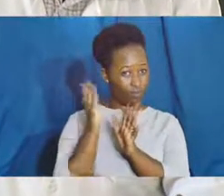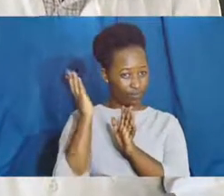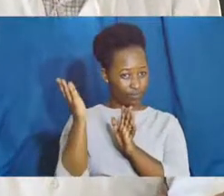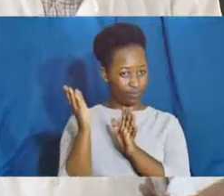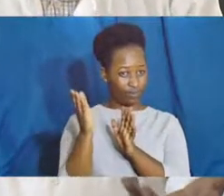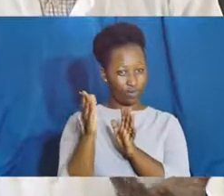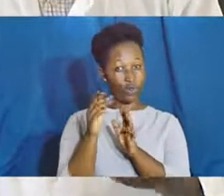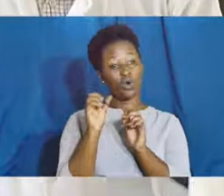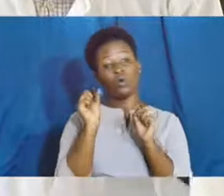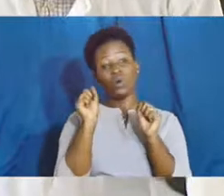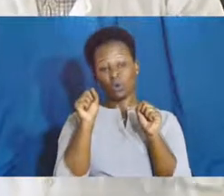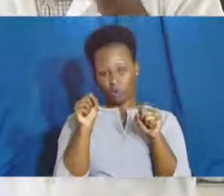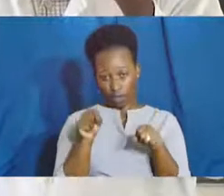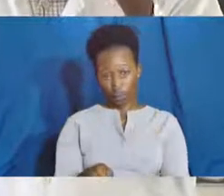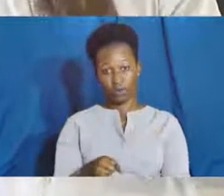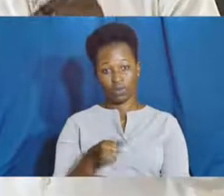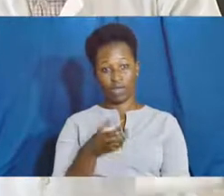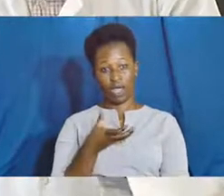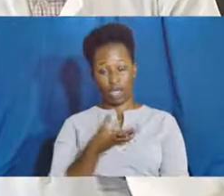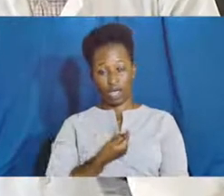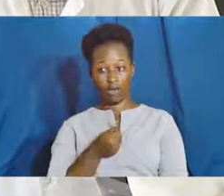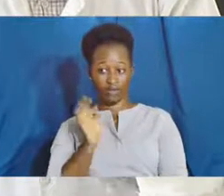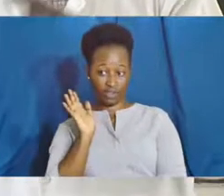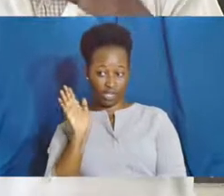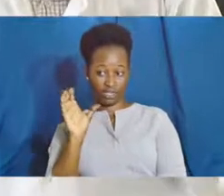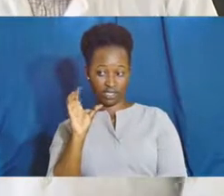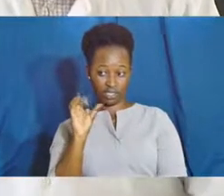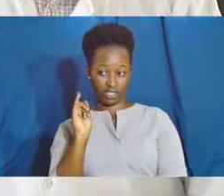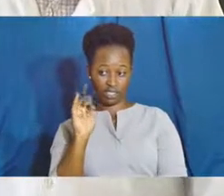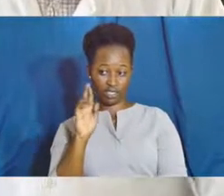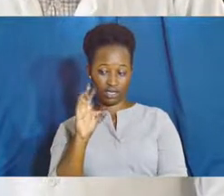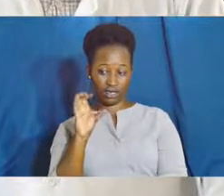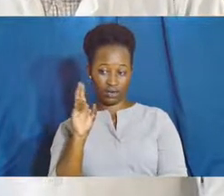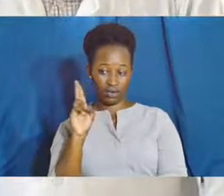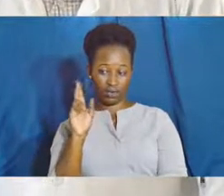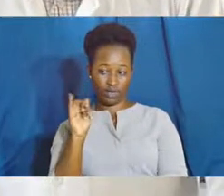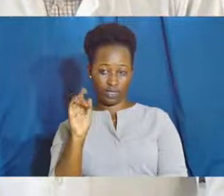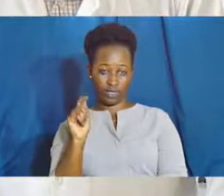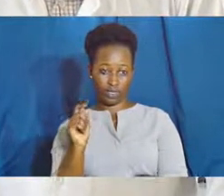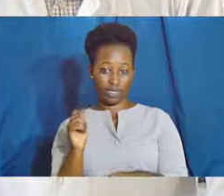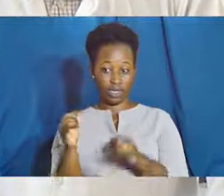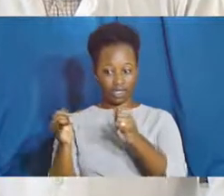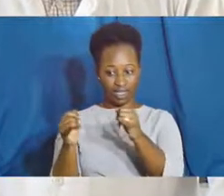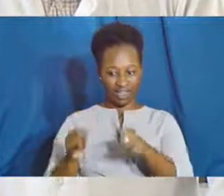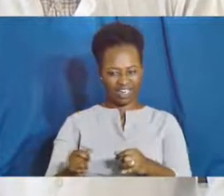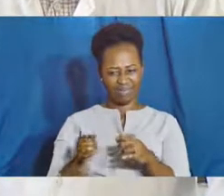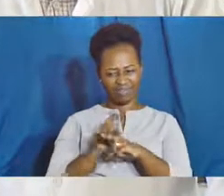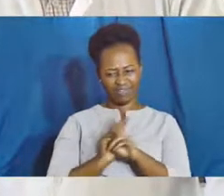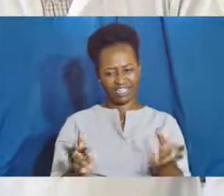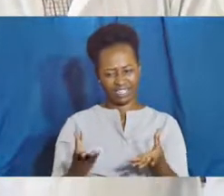are having this circuit diagram very easy for you, and you can solve